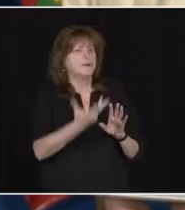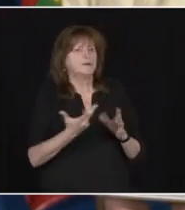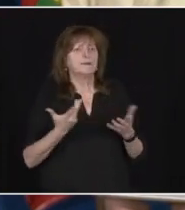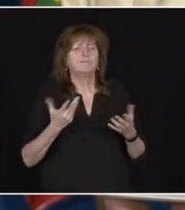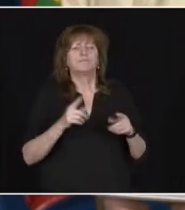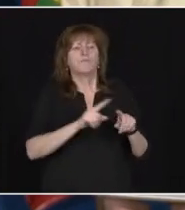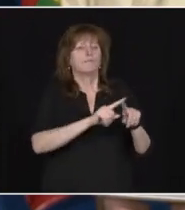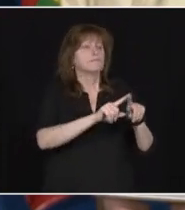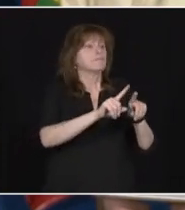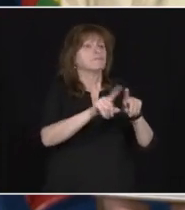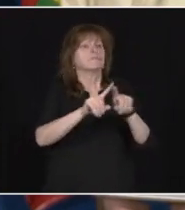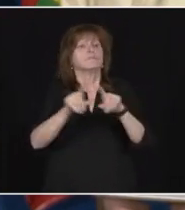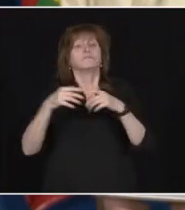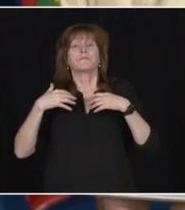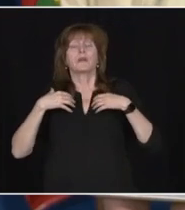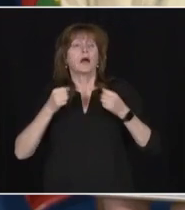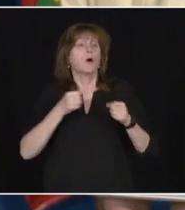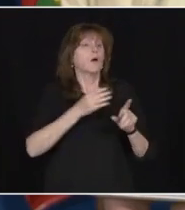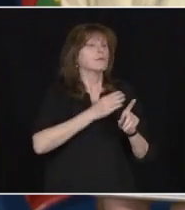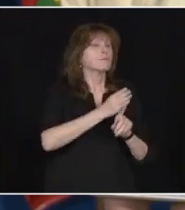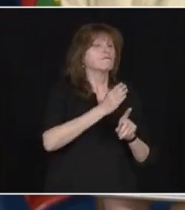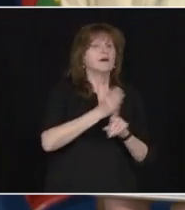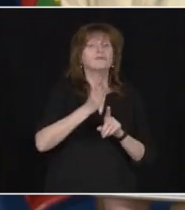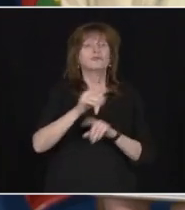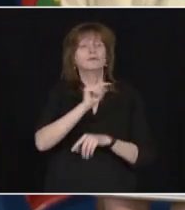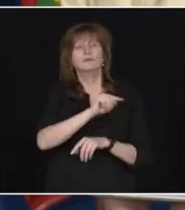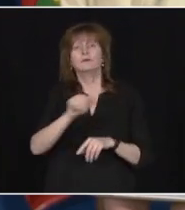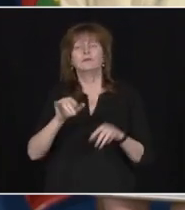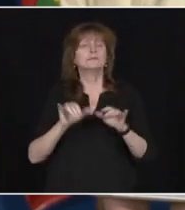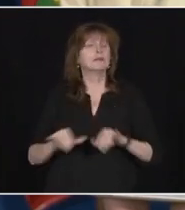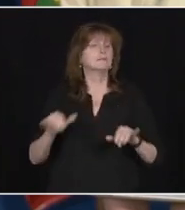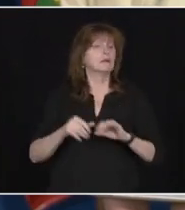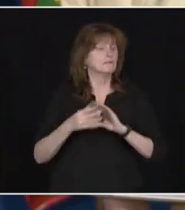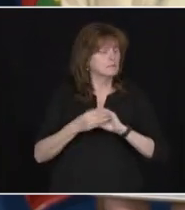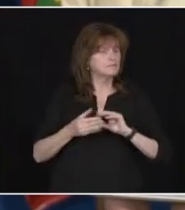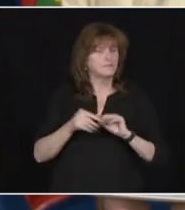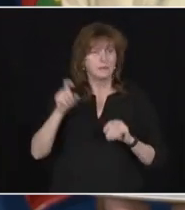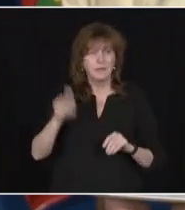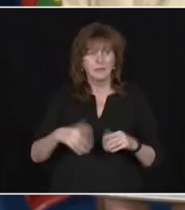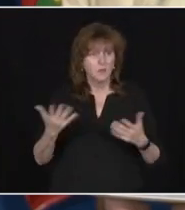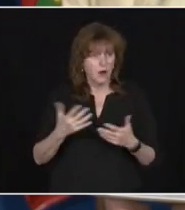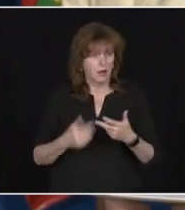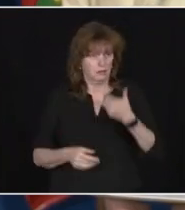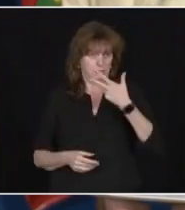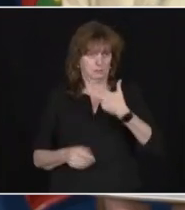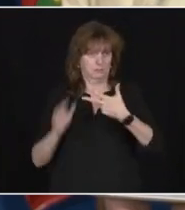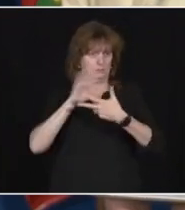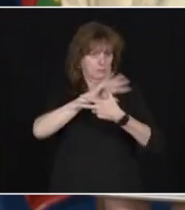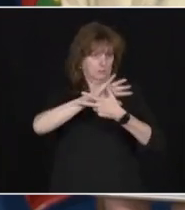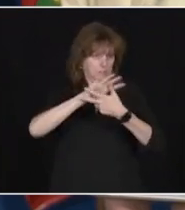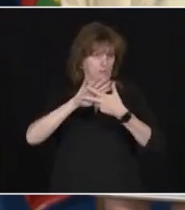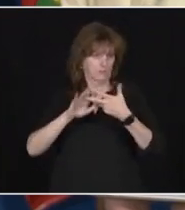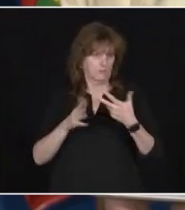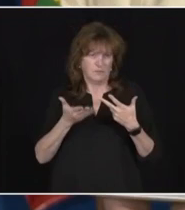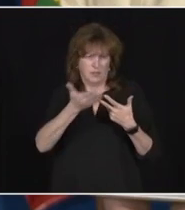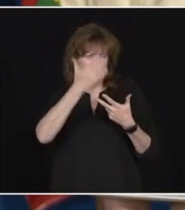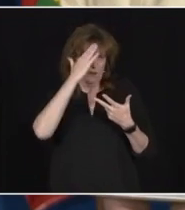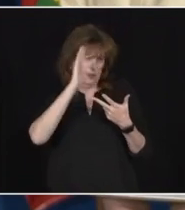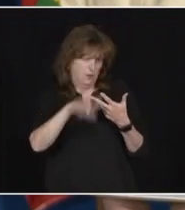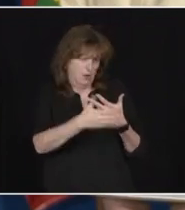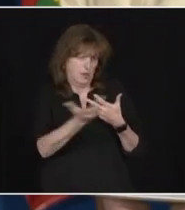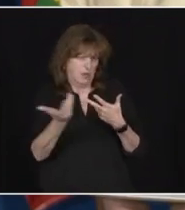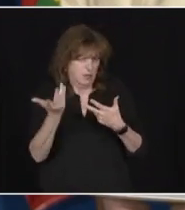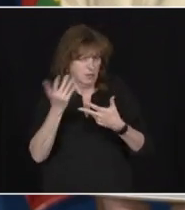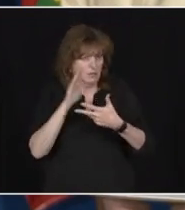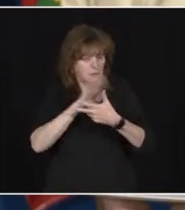professionals, three areas that we have to focus on, and everyone's heard it a million times, but I'll say it again. Wash your